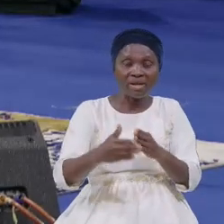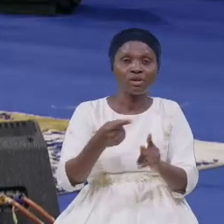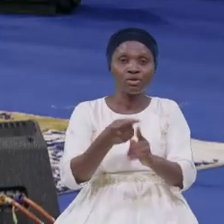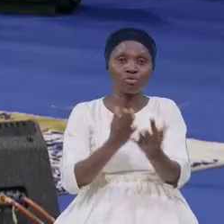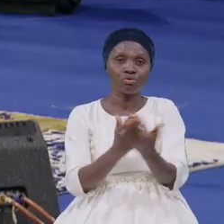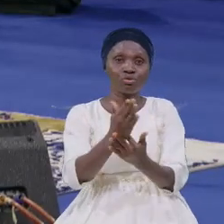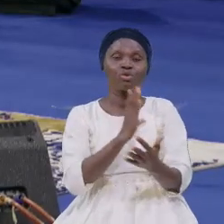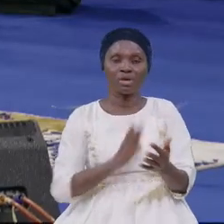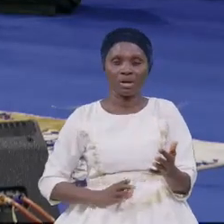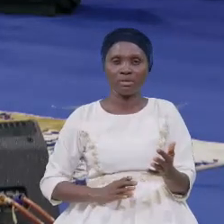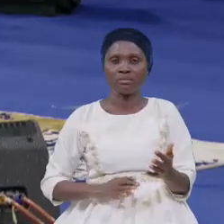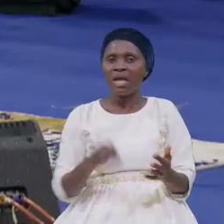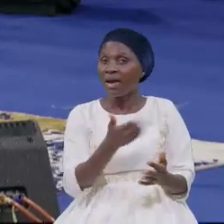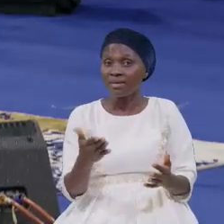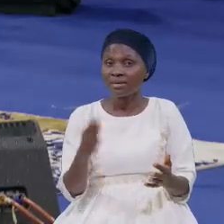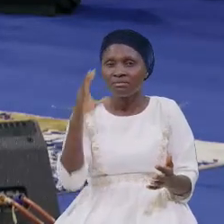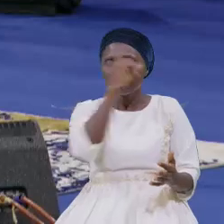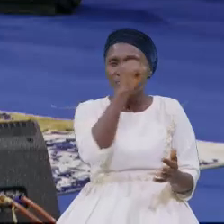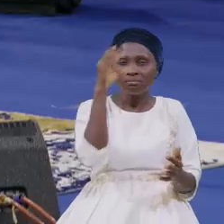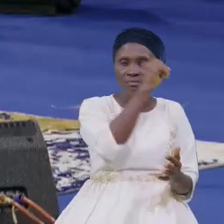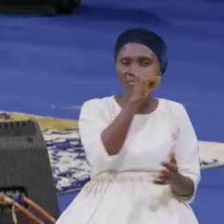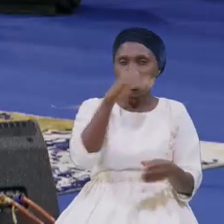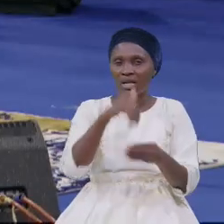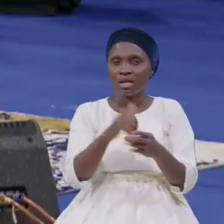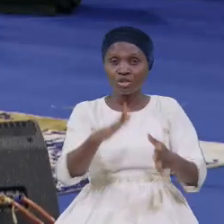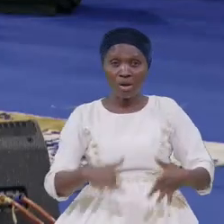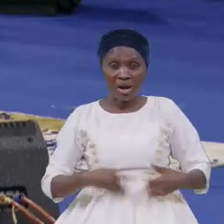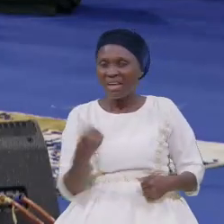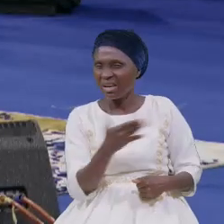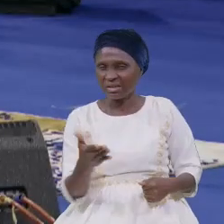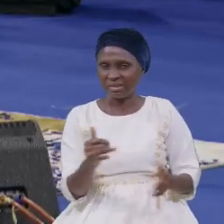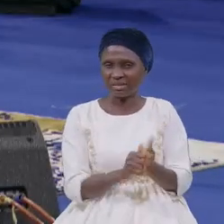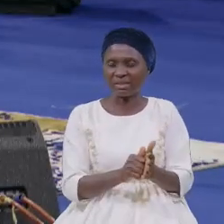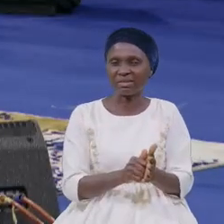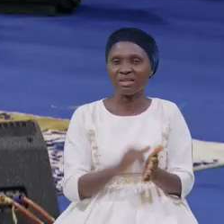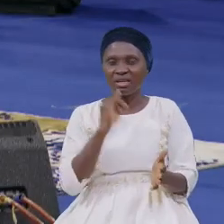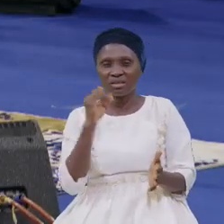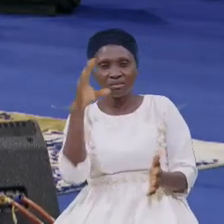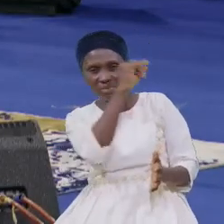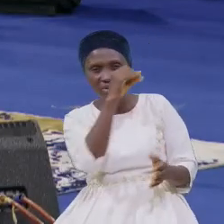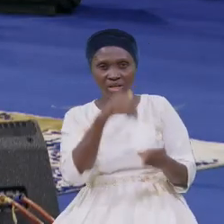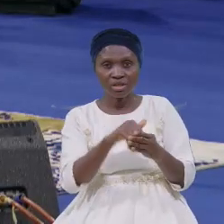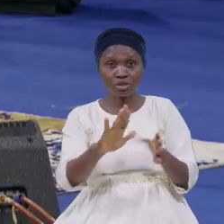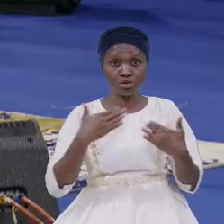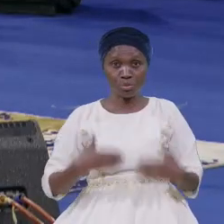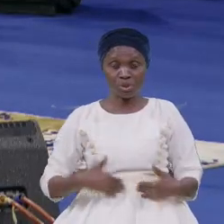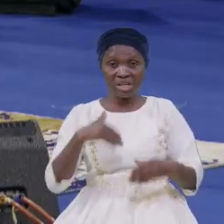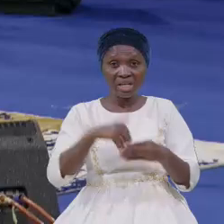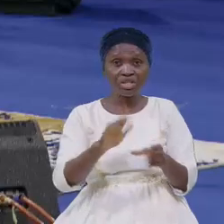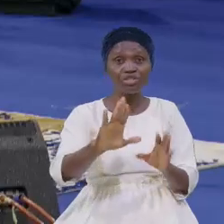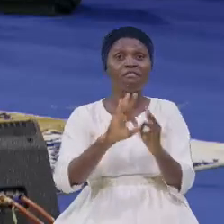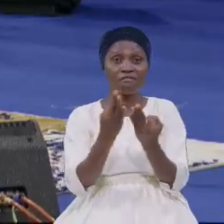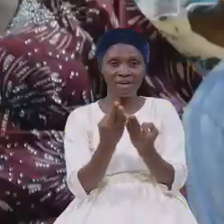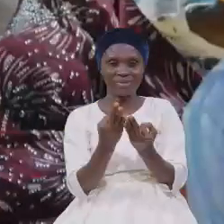your life? Missing in your body? Anything missing in your family? Completeness